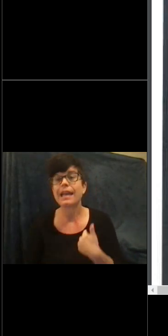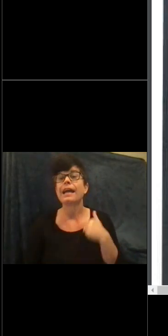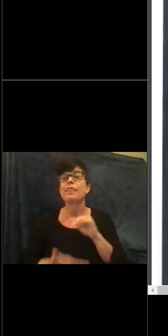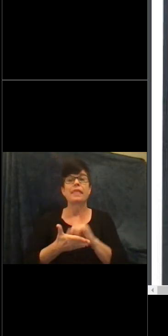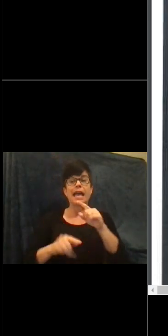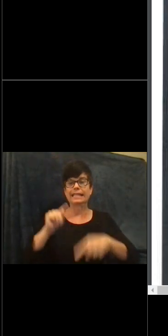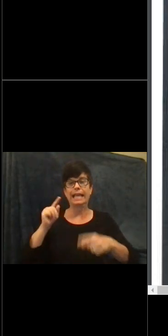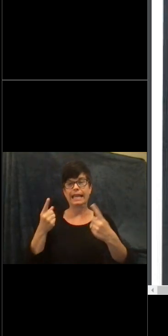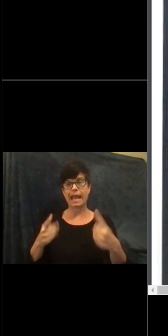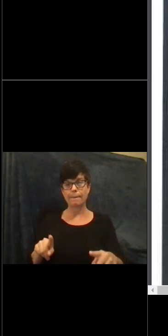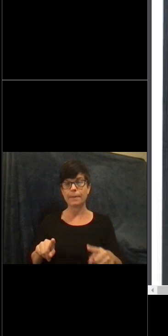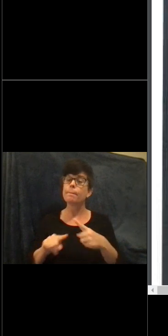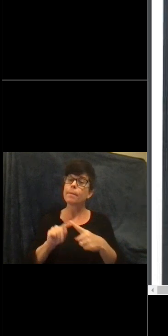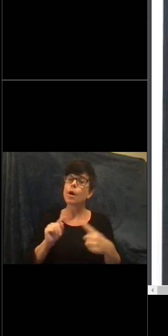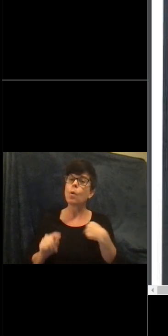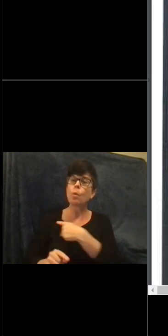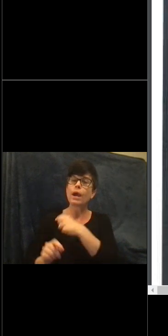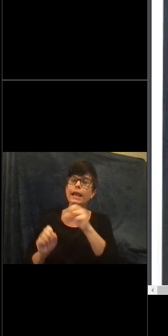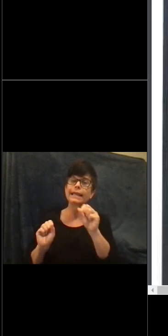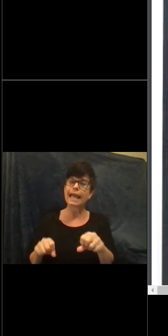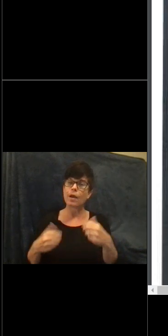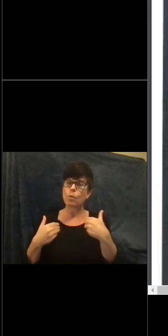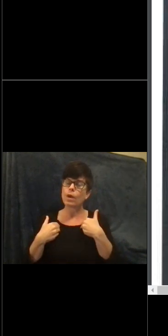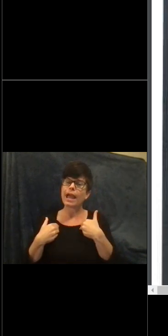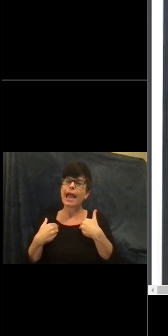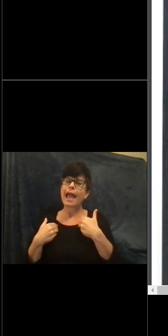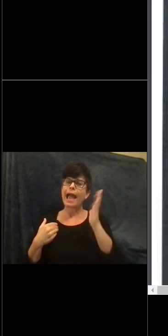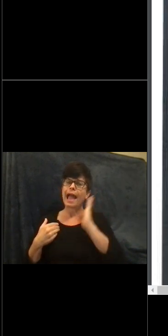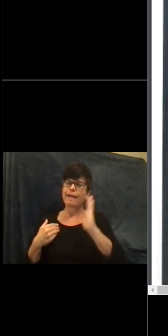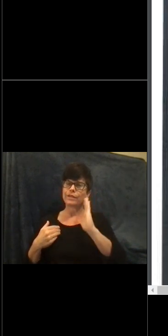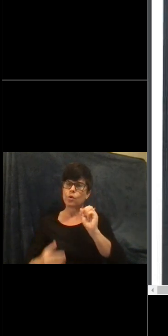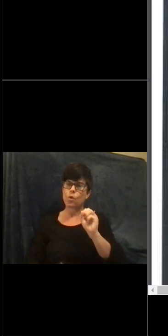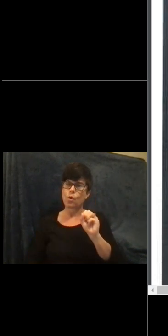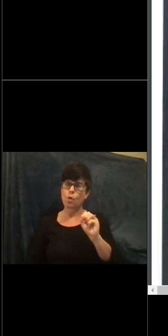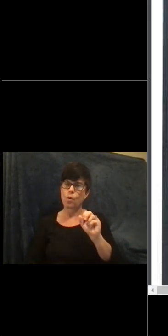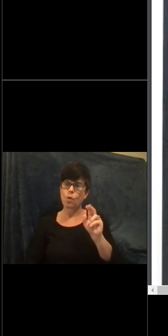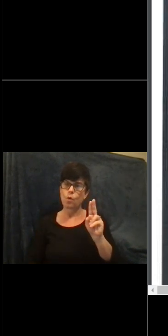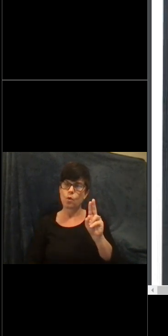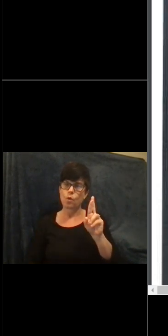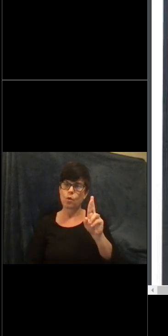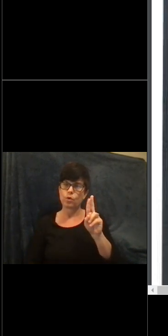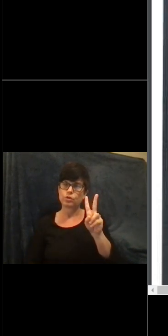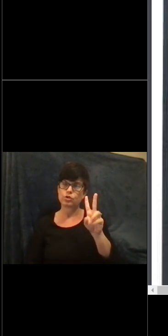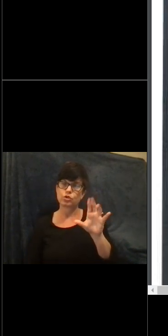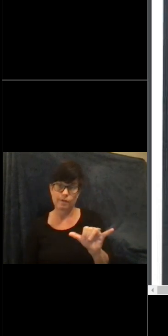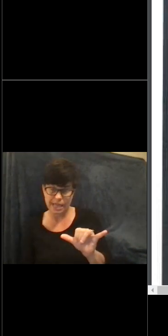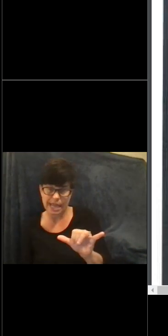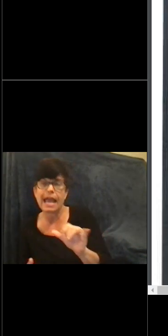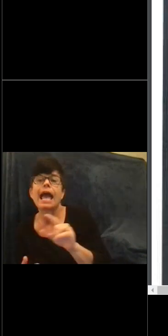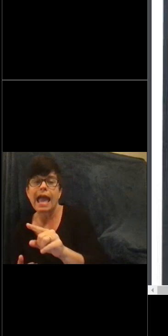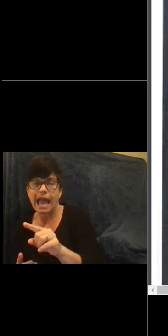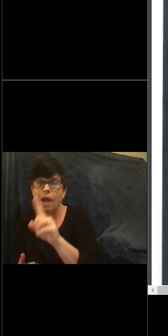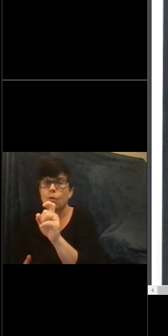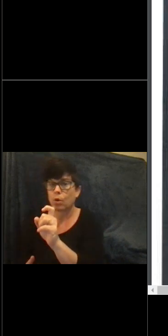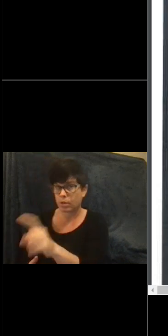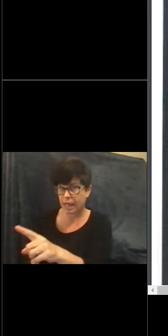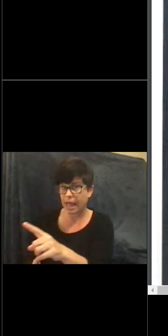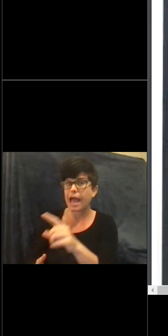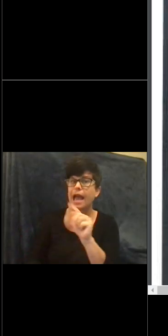can do the exercise because we do have an old survey. We'll get with Twee too to go over it before the next meeting so that she, you know, she